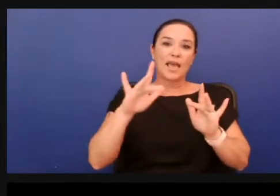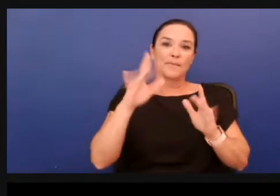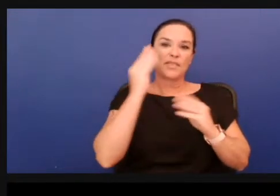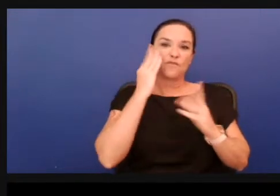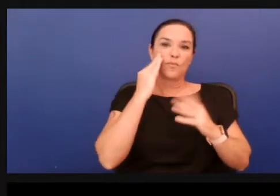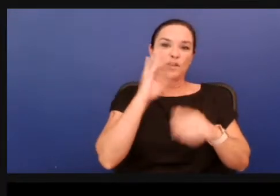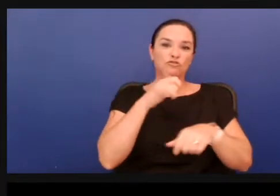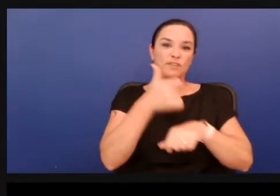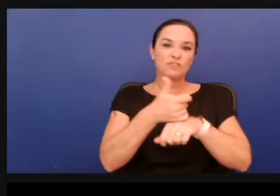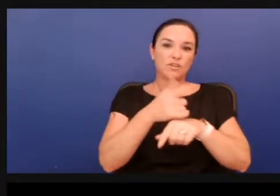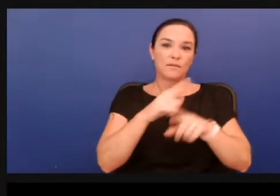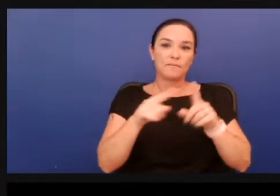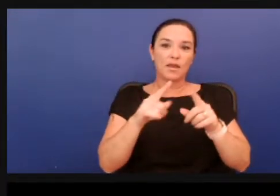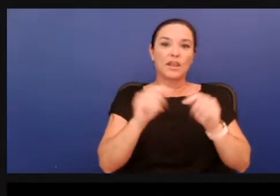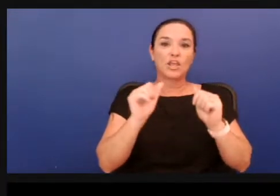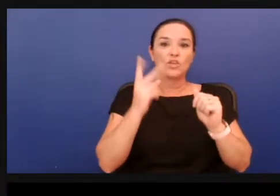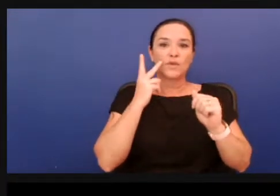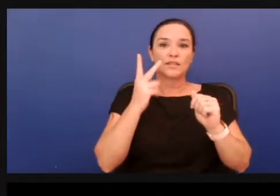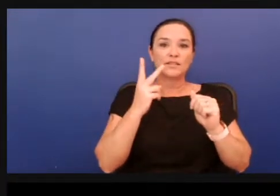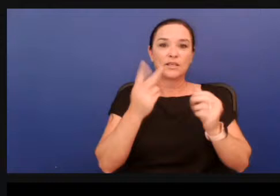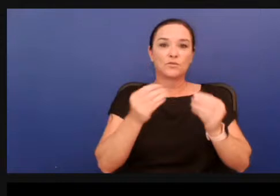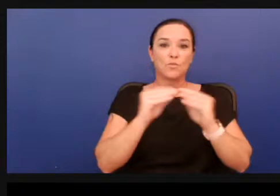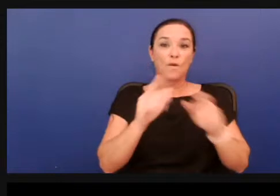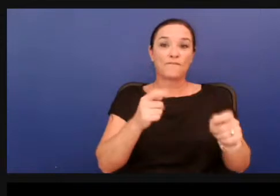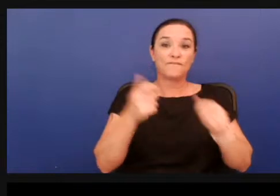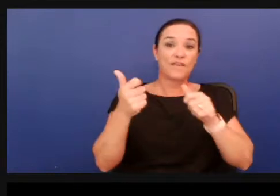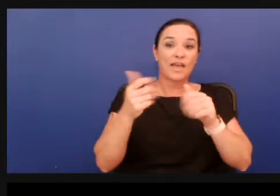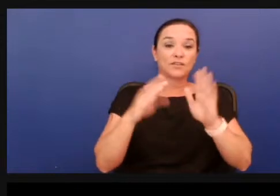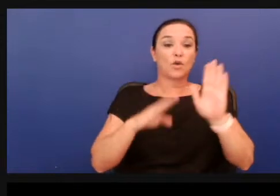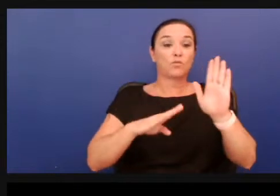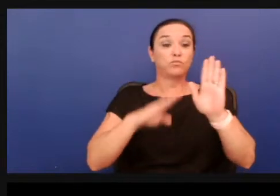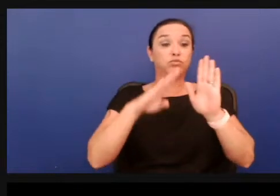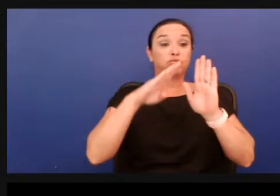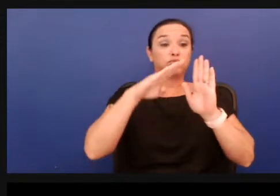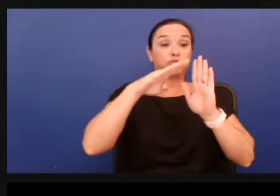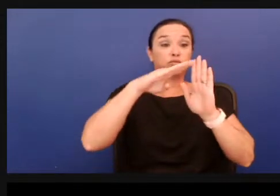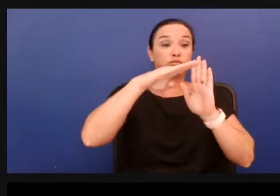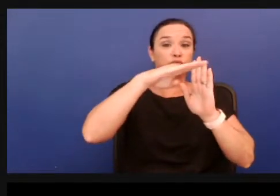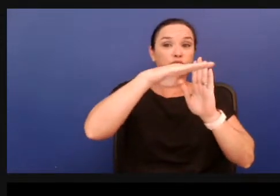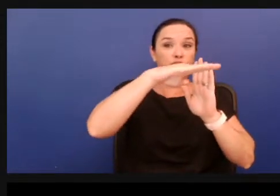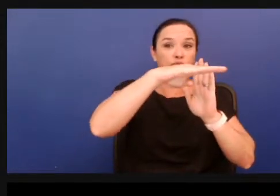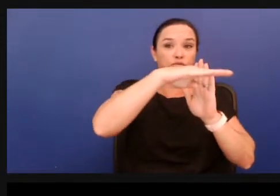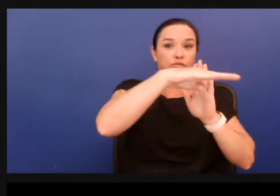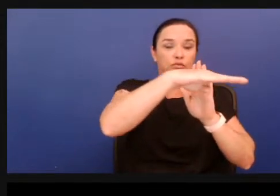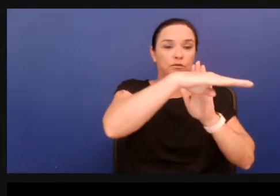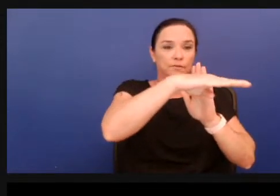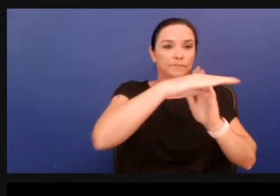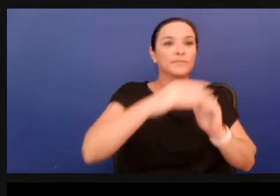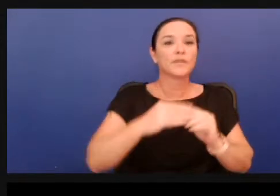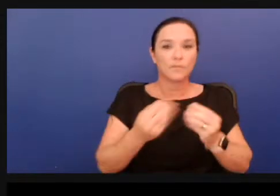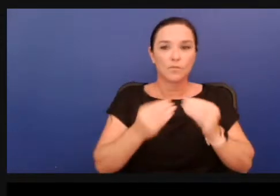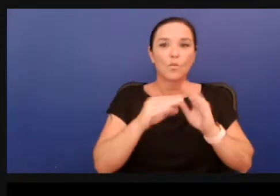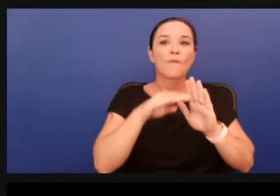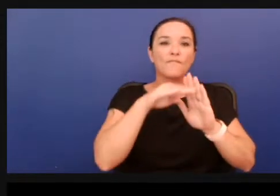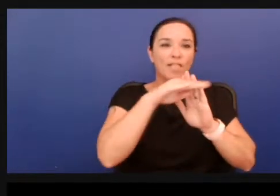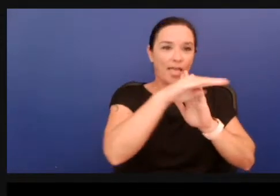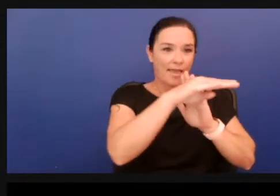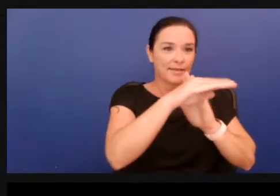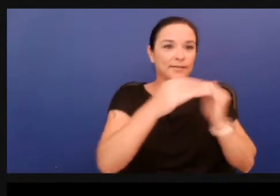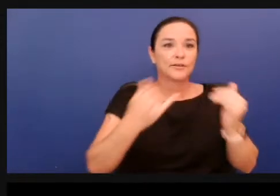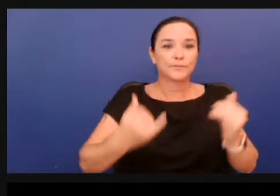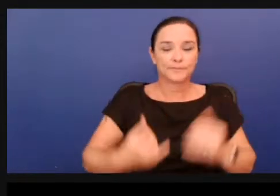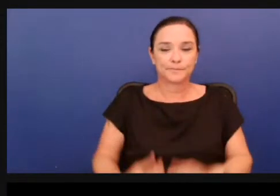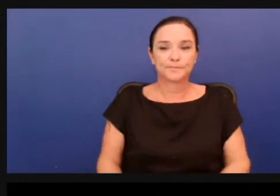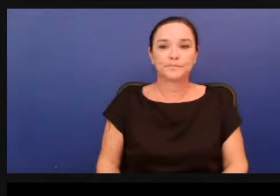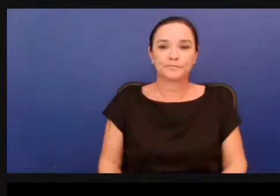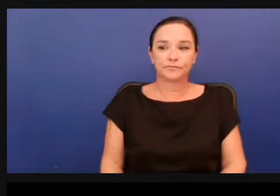see pretty clearly it was coming up faster, and then less fast, and less fast, and here it's essentially flat at the very right end of this